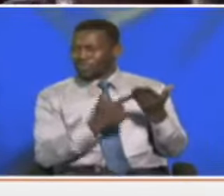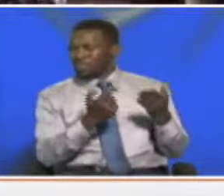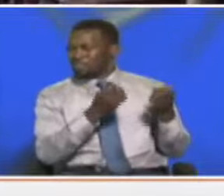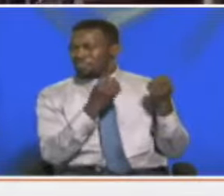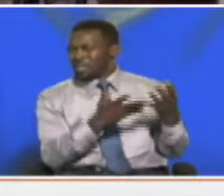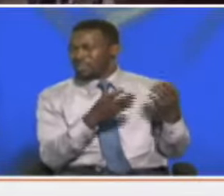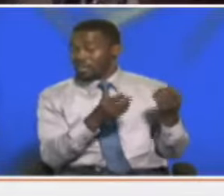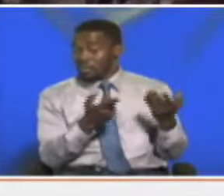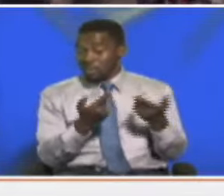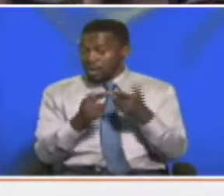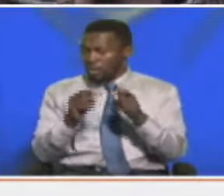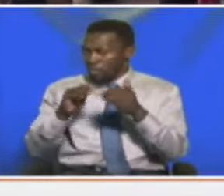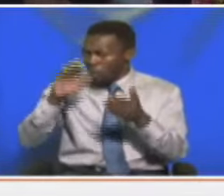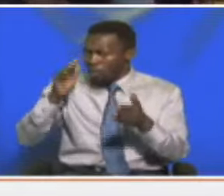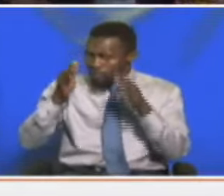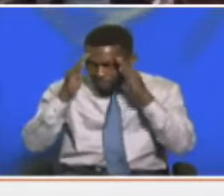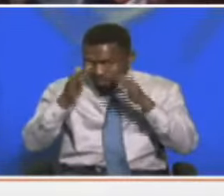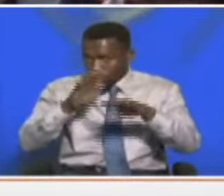targeting businesses to loot.